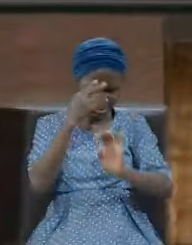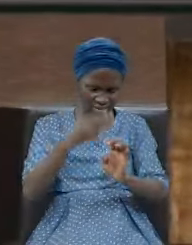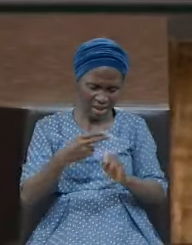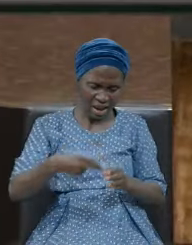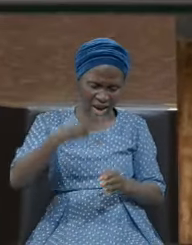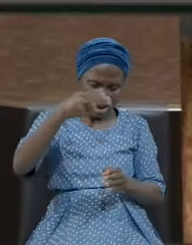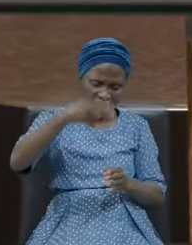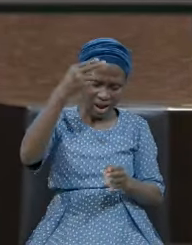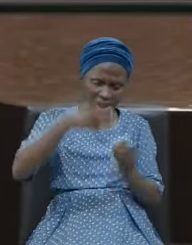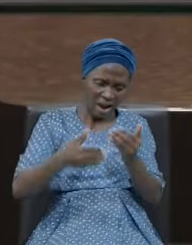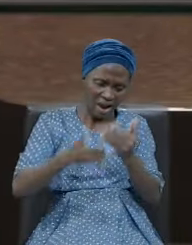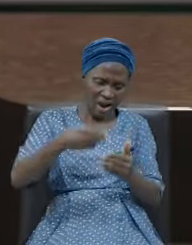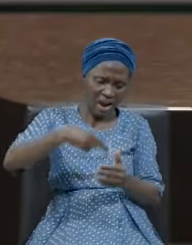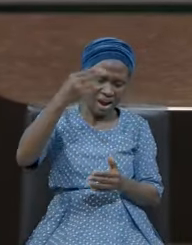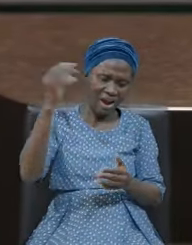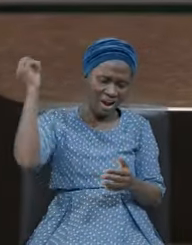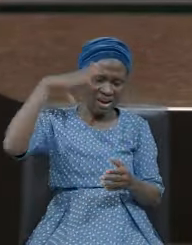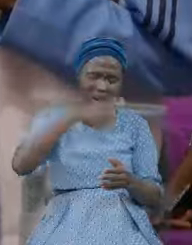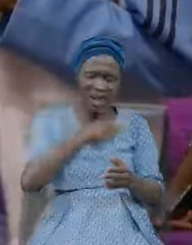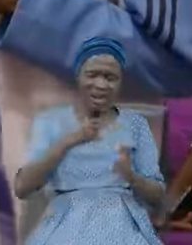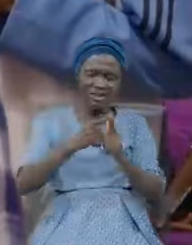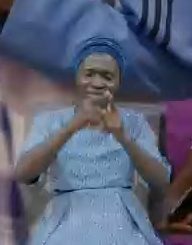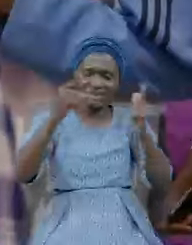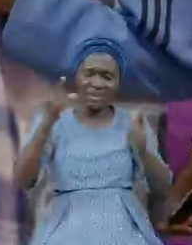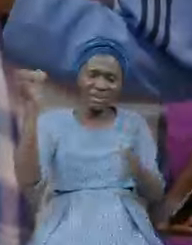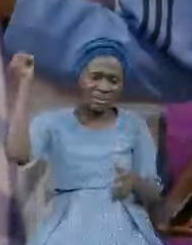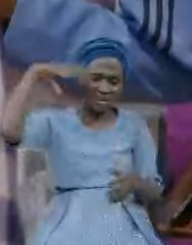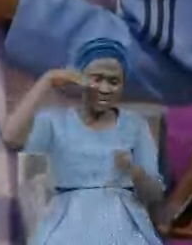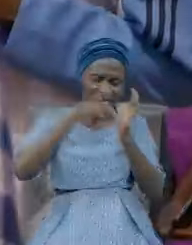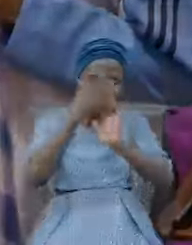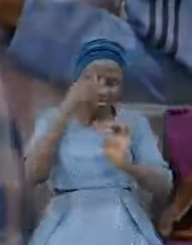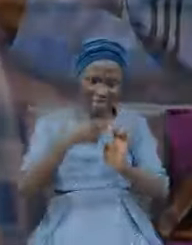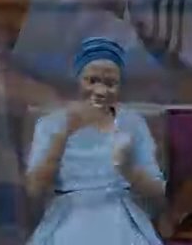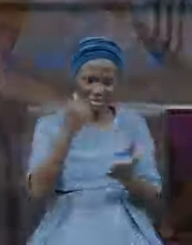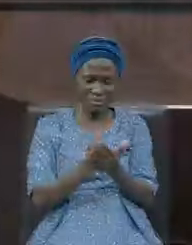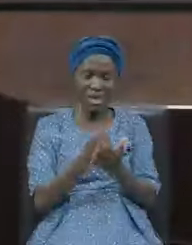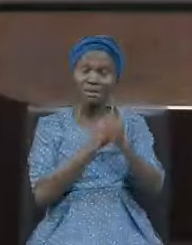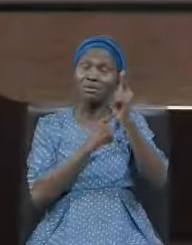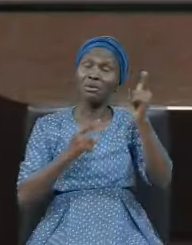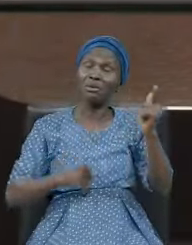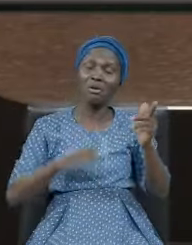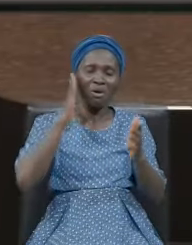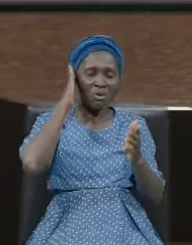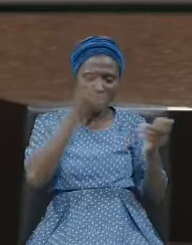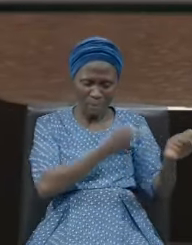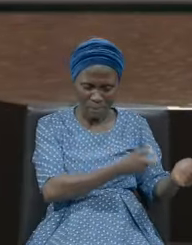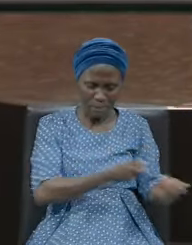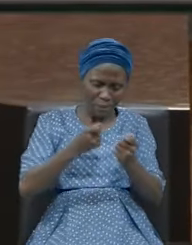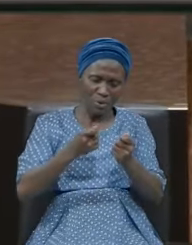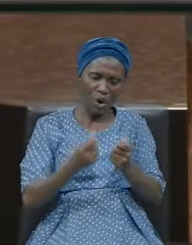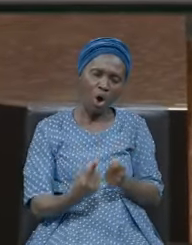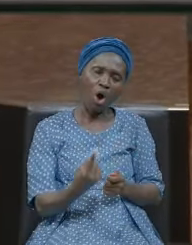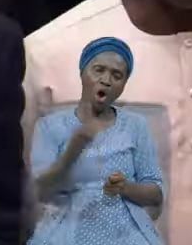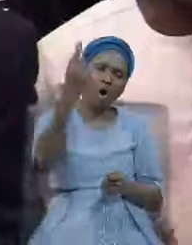higher grace, greater grace. The Lord will hold you up by his